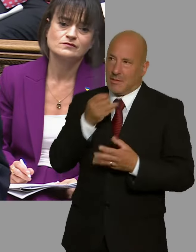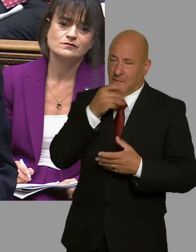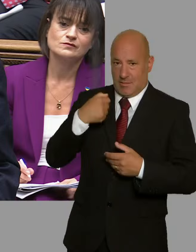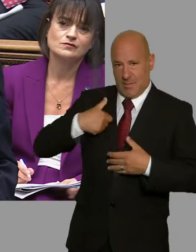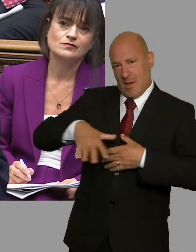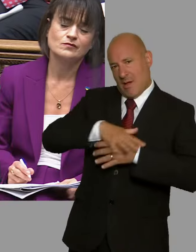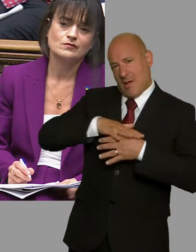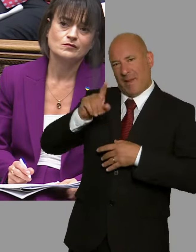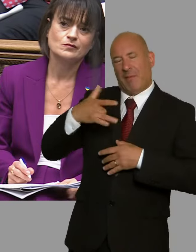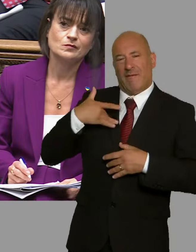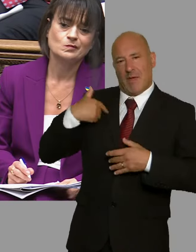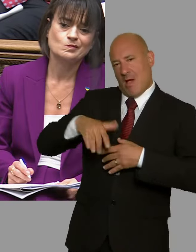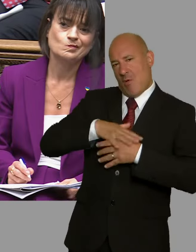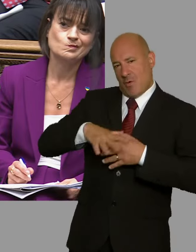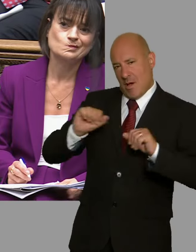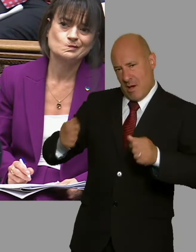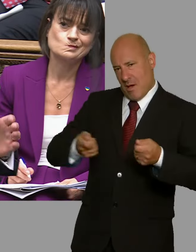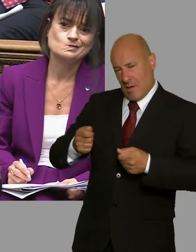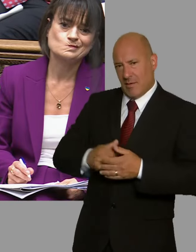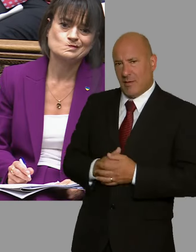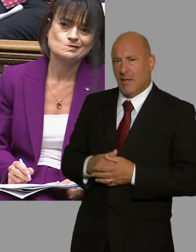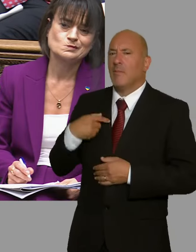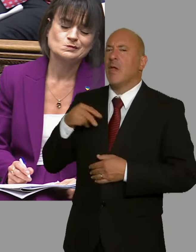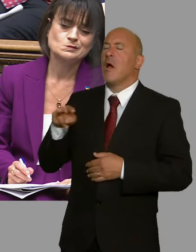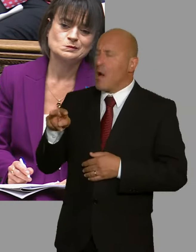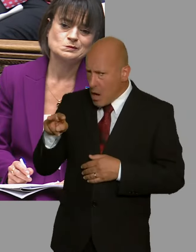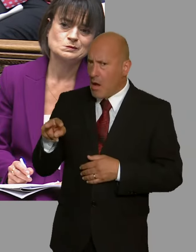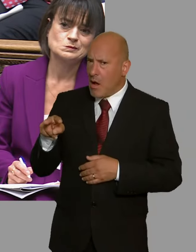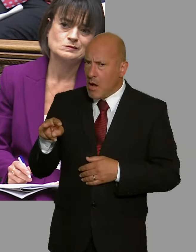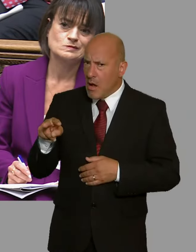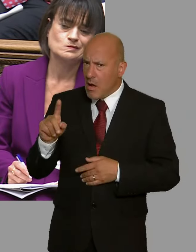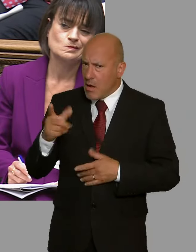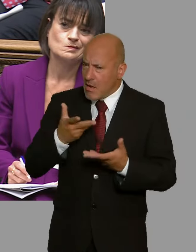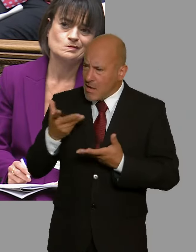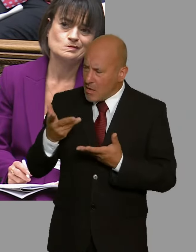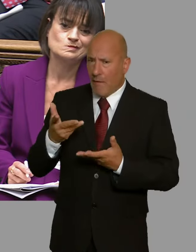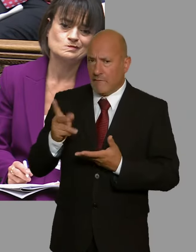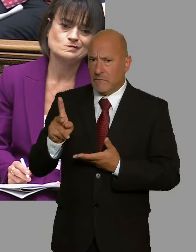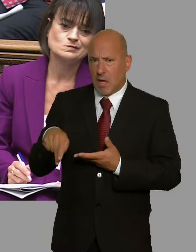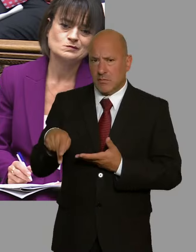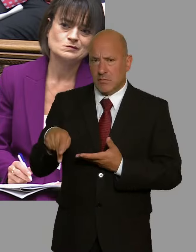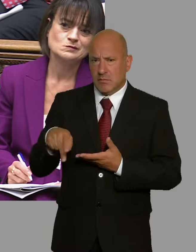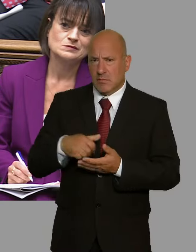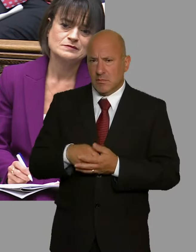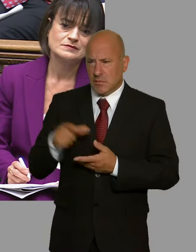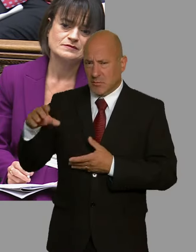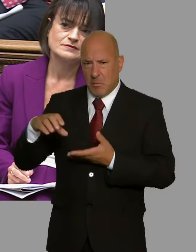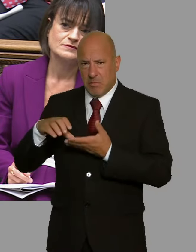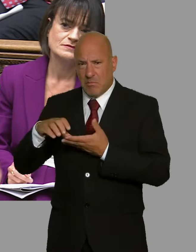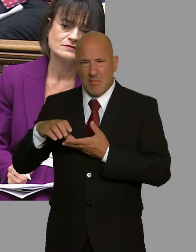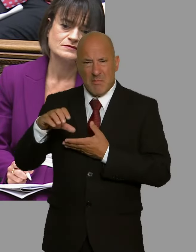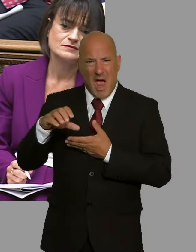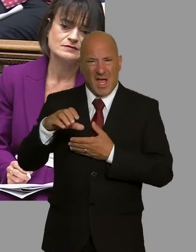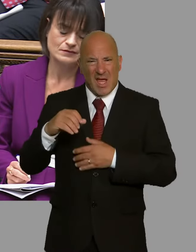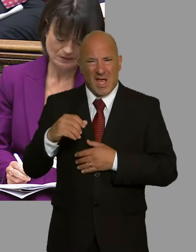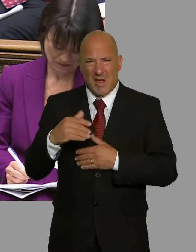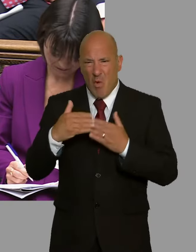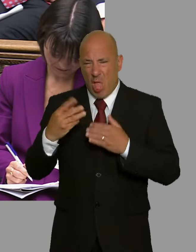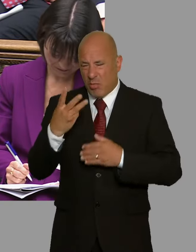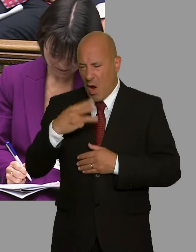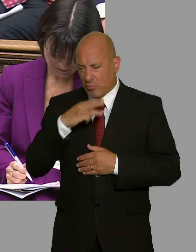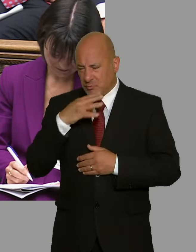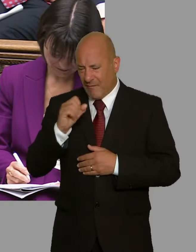private sector, not the NHS. Doing some investigating, I found there's an ICB postcode lottery out there. Some ICBs